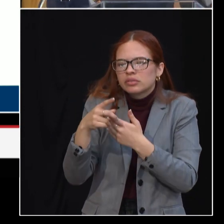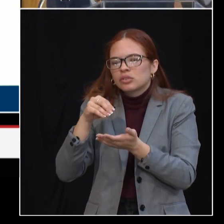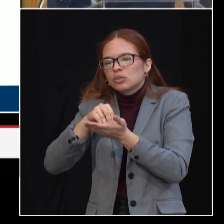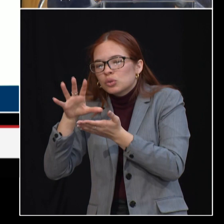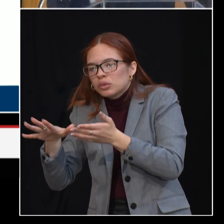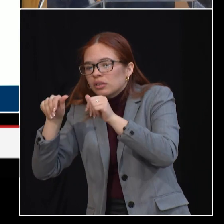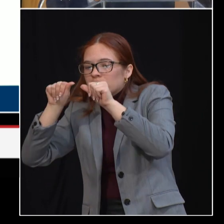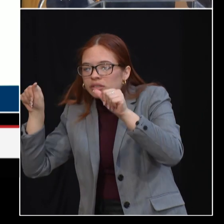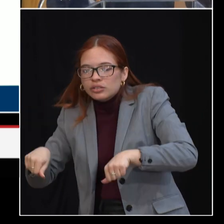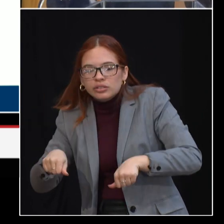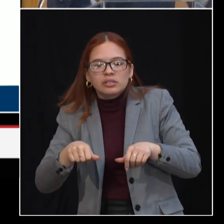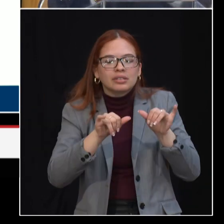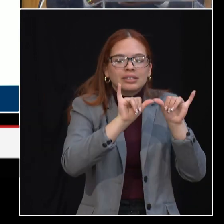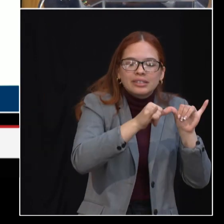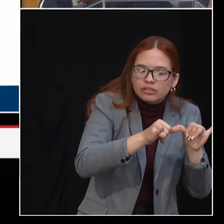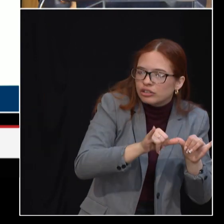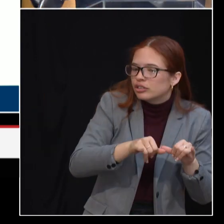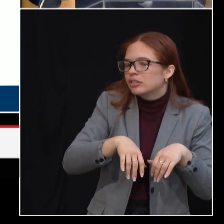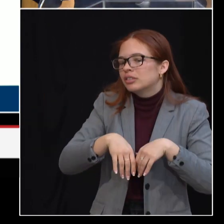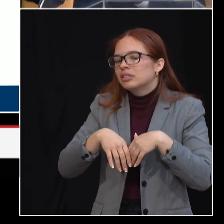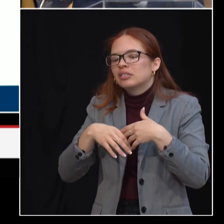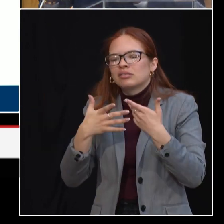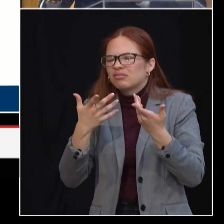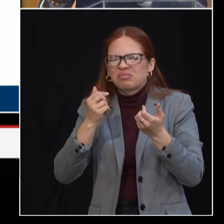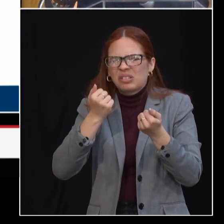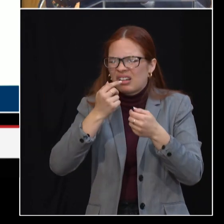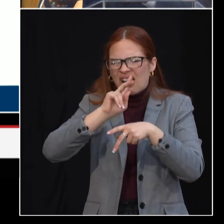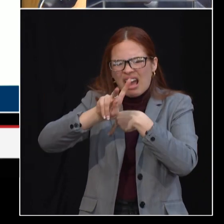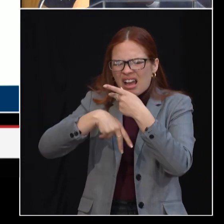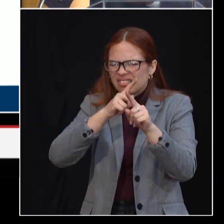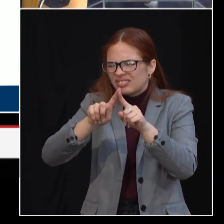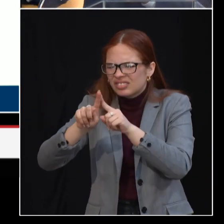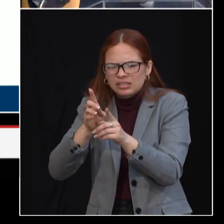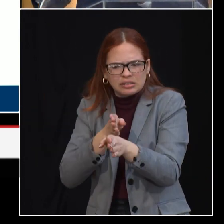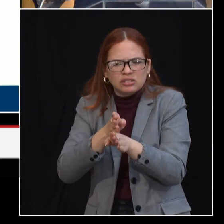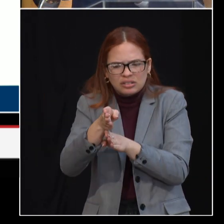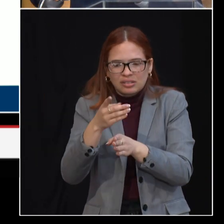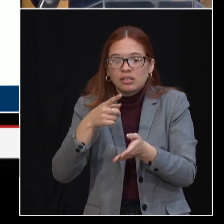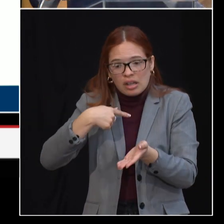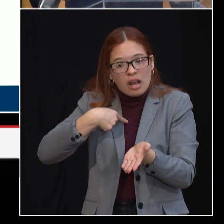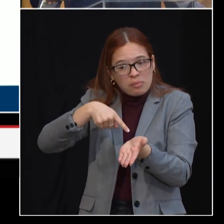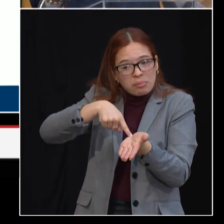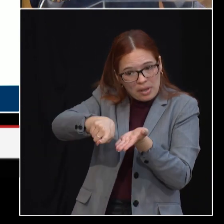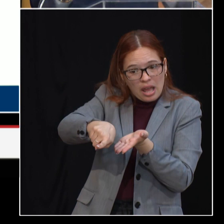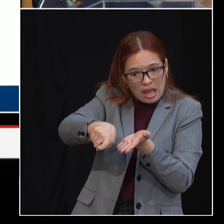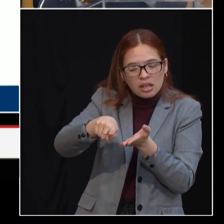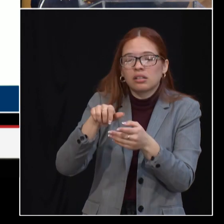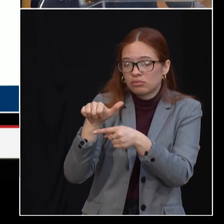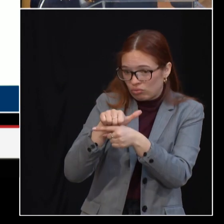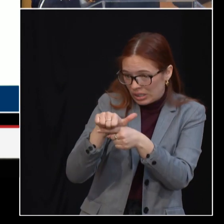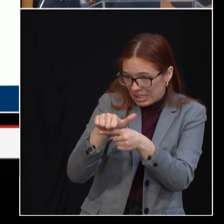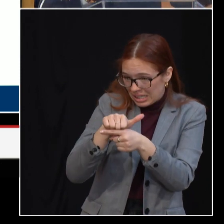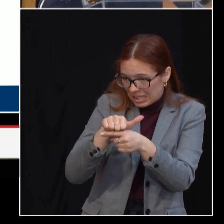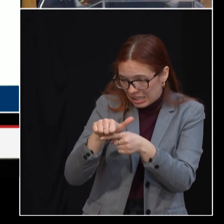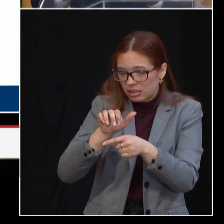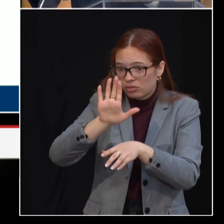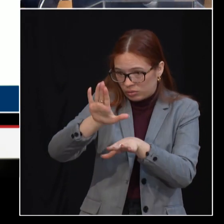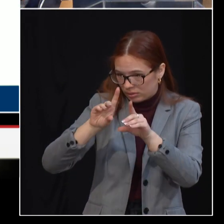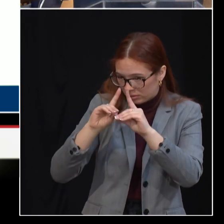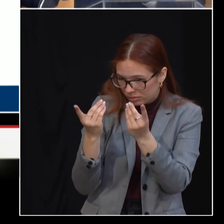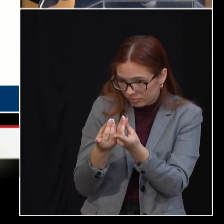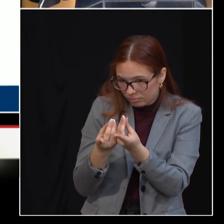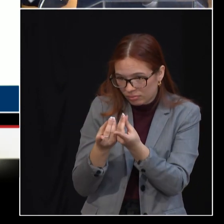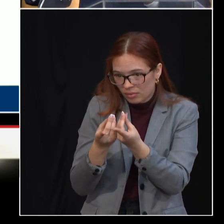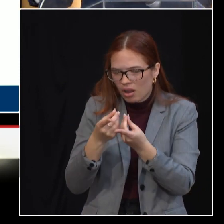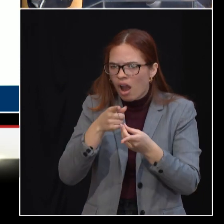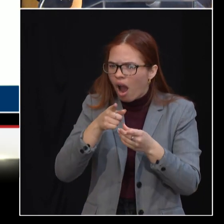engineering or related fields can get paid to get trained in the department so they can have a view of the role